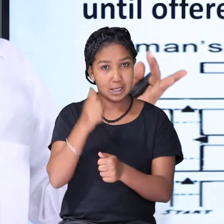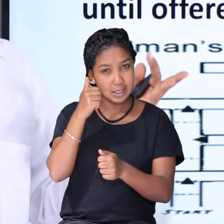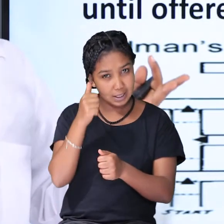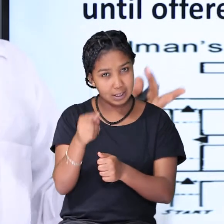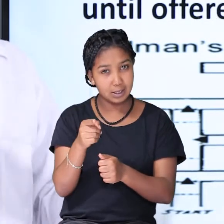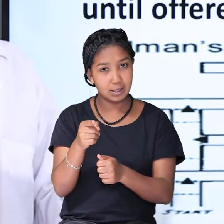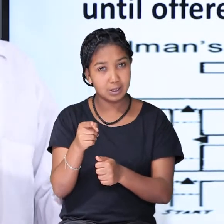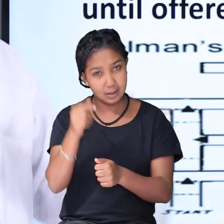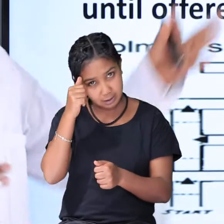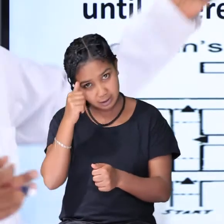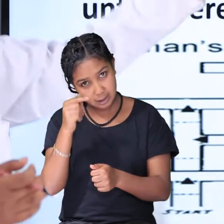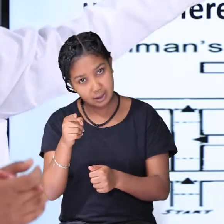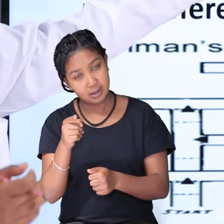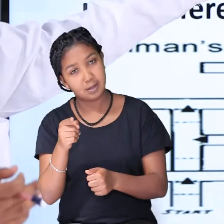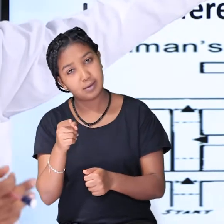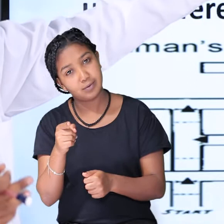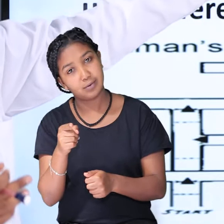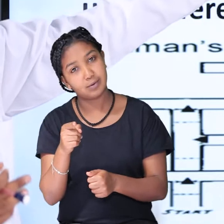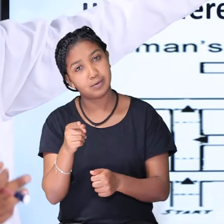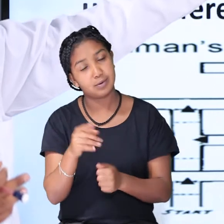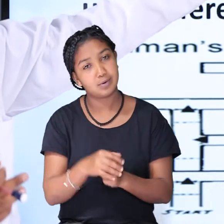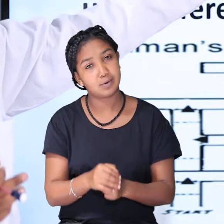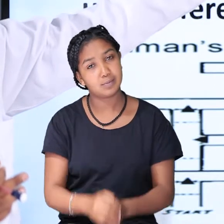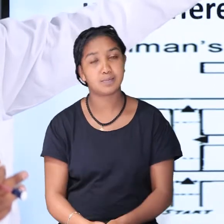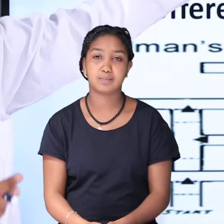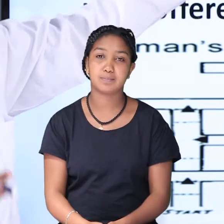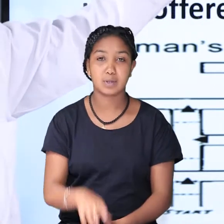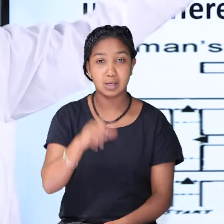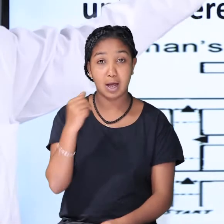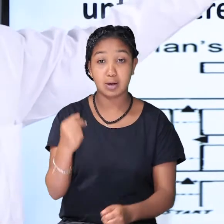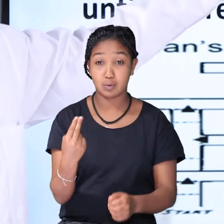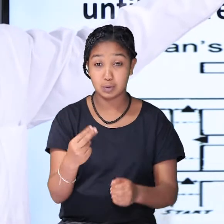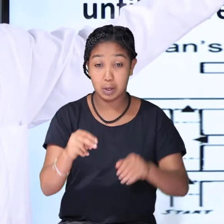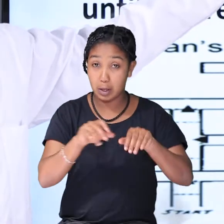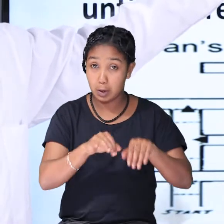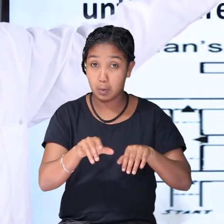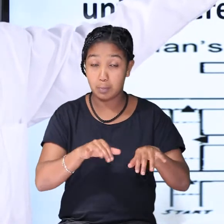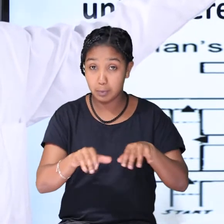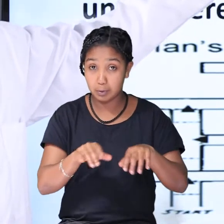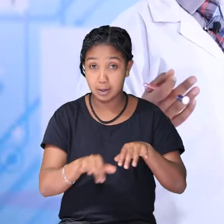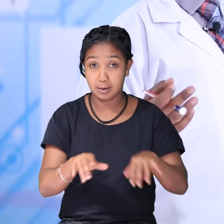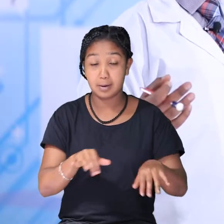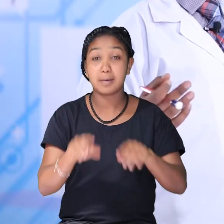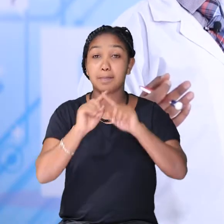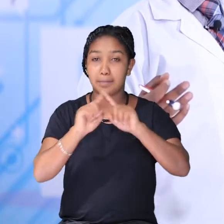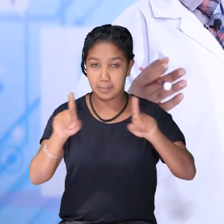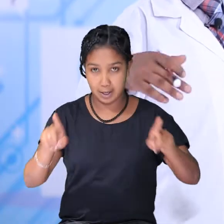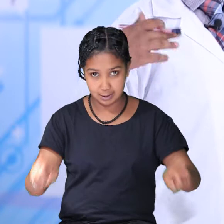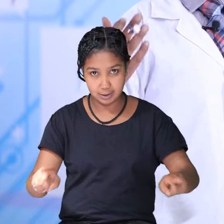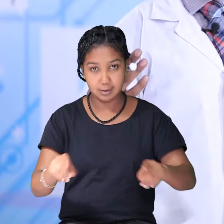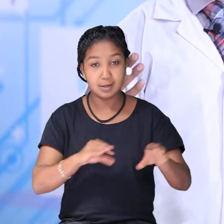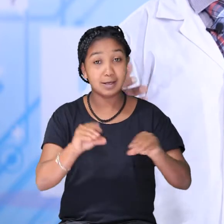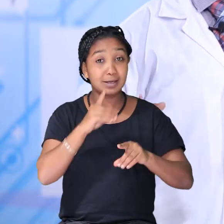use a computer, but